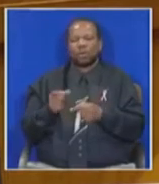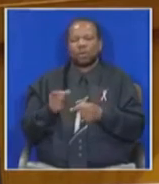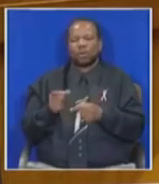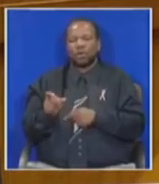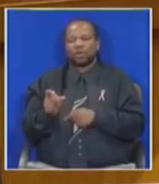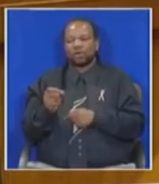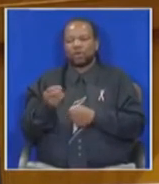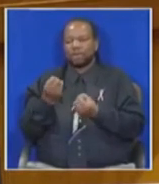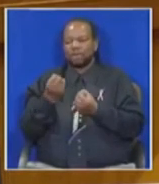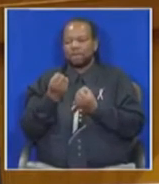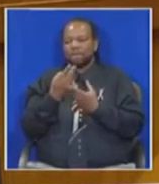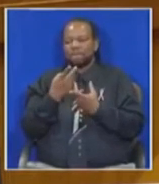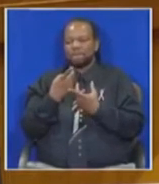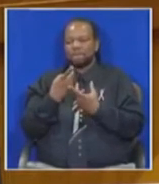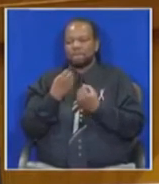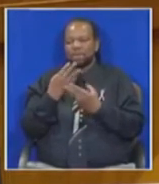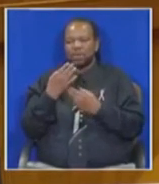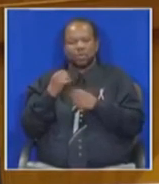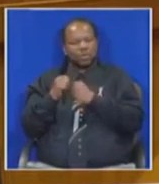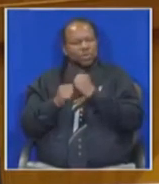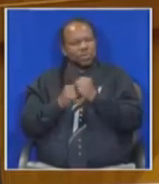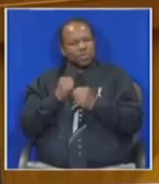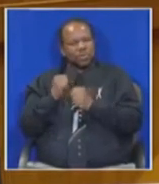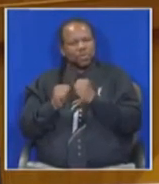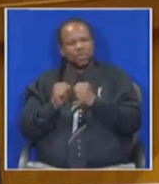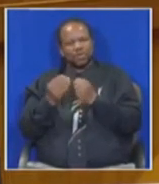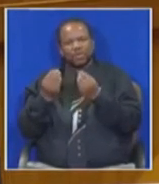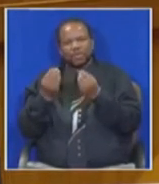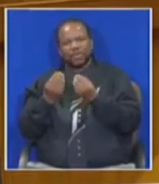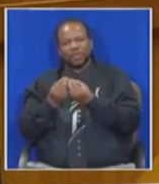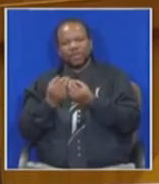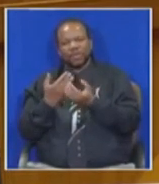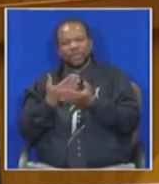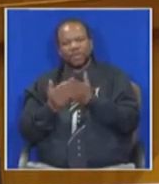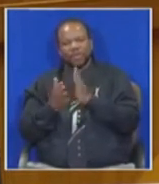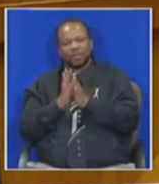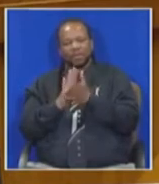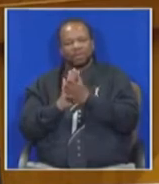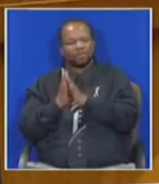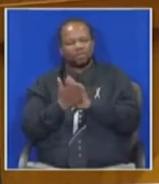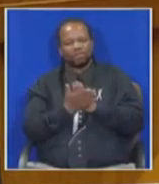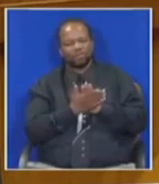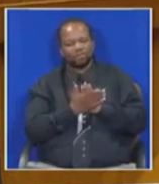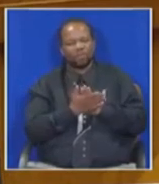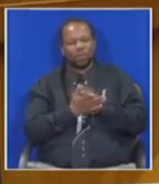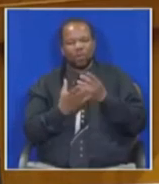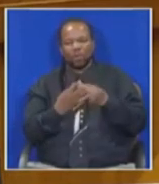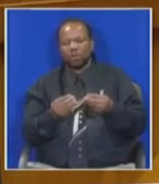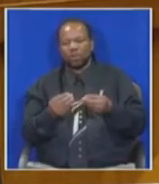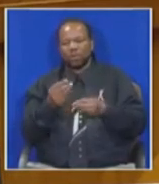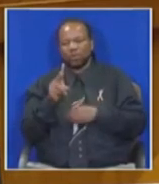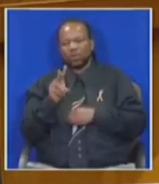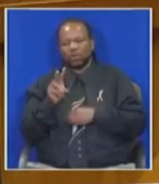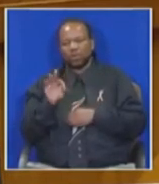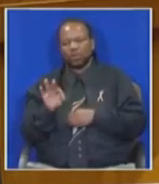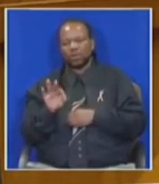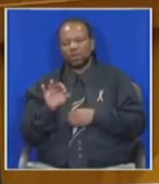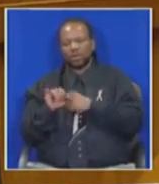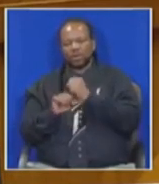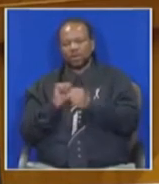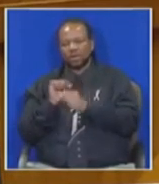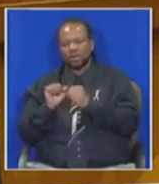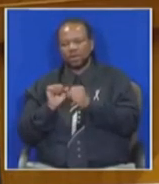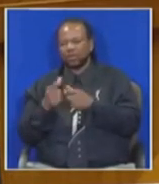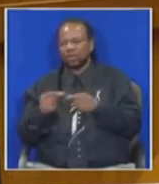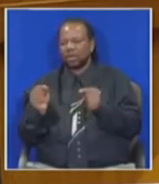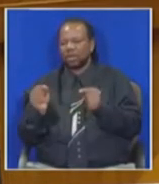centuries of that history to be undone or reversed in 23 years. But we can reasonably expect